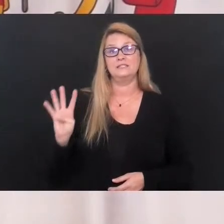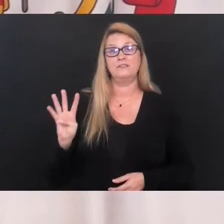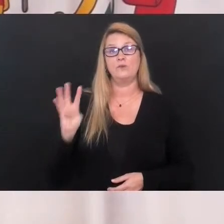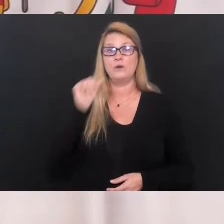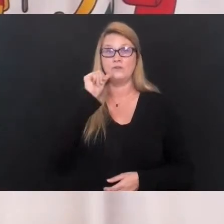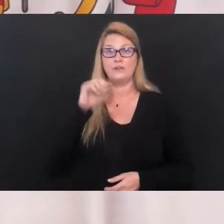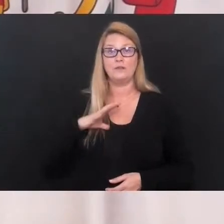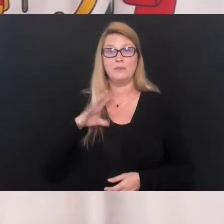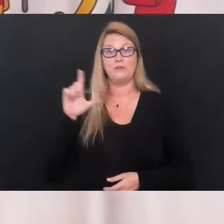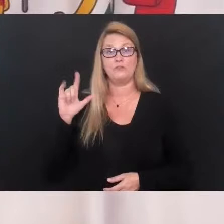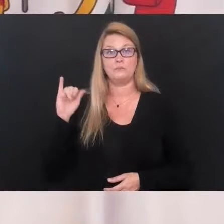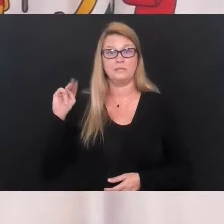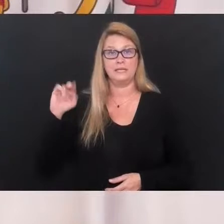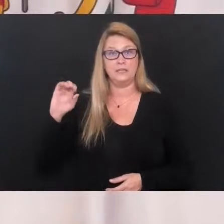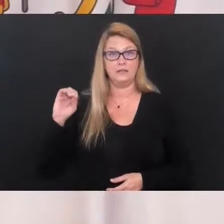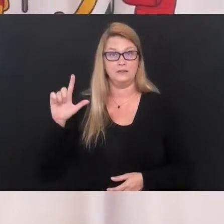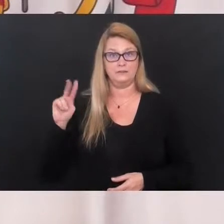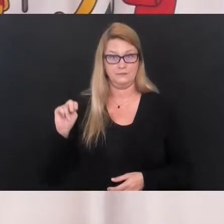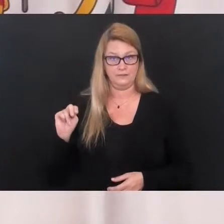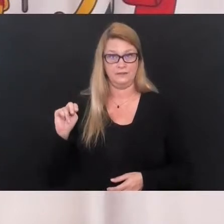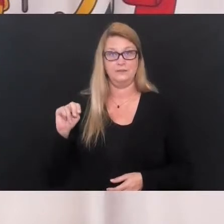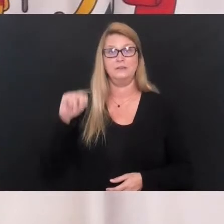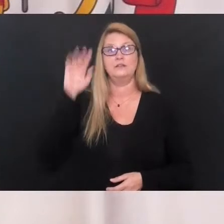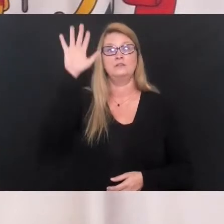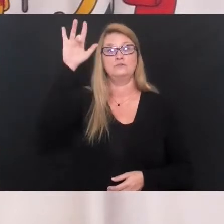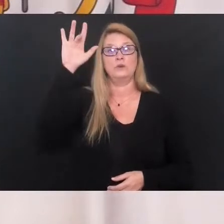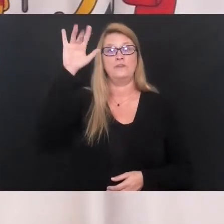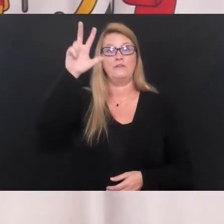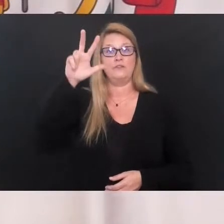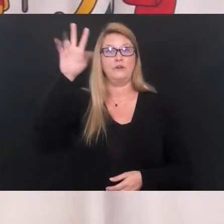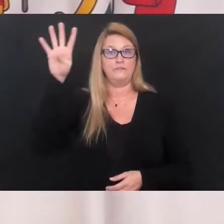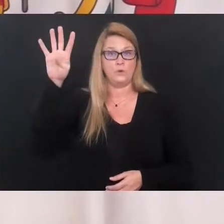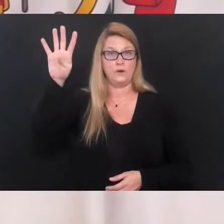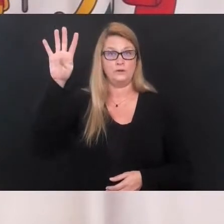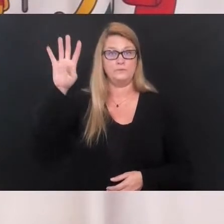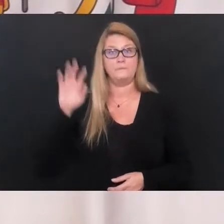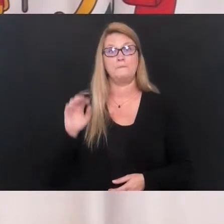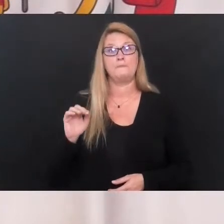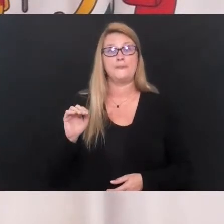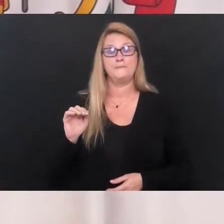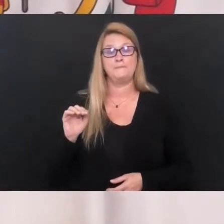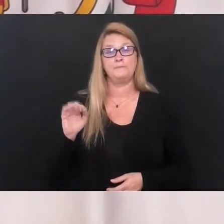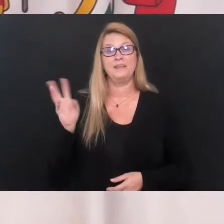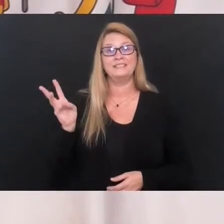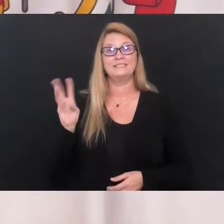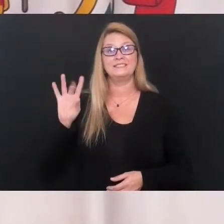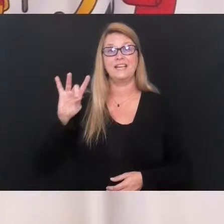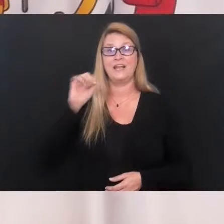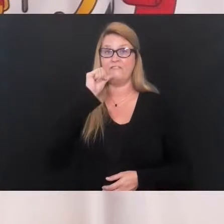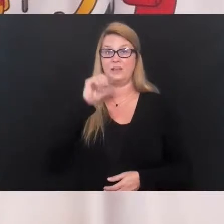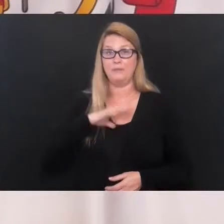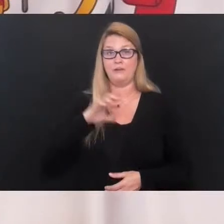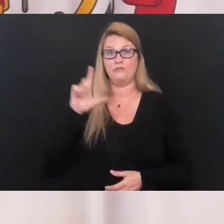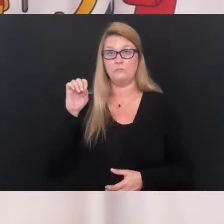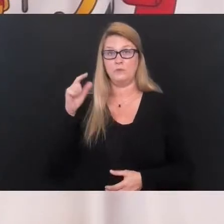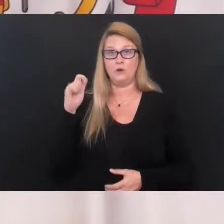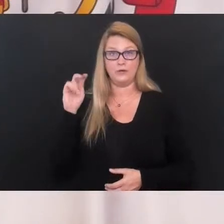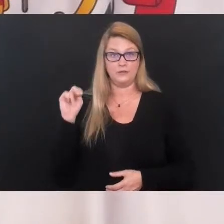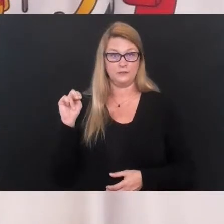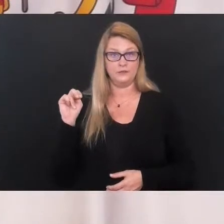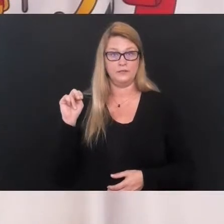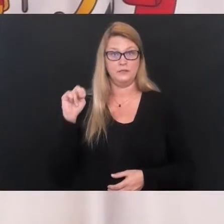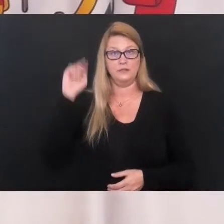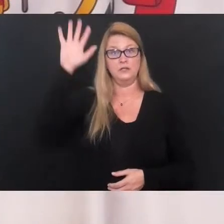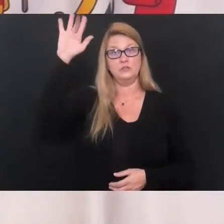64-year-old female from Lincoln County. Our 2,534th death is a 68-year-old female from Logan County.